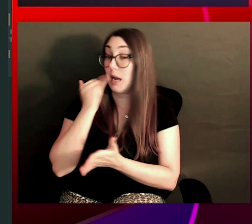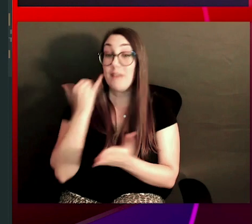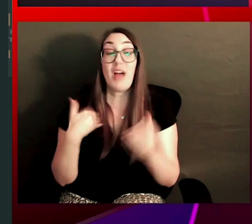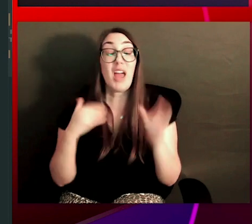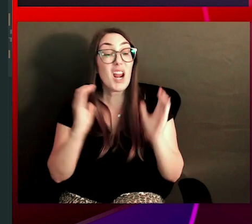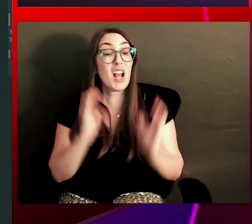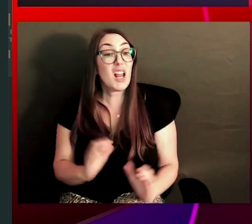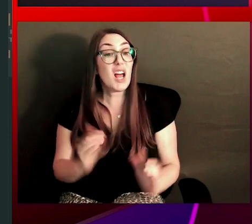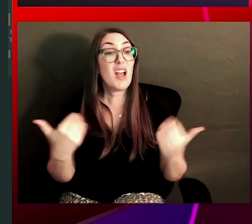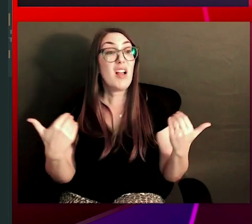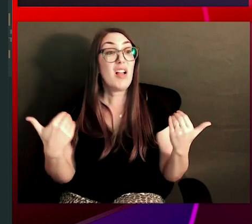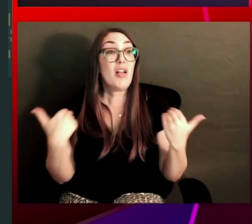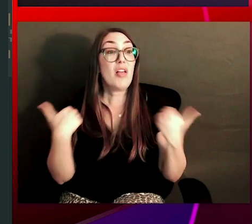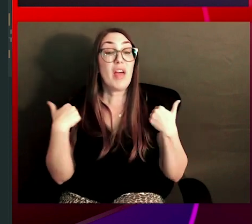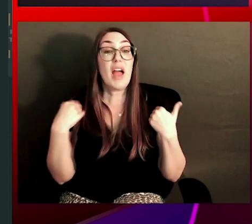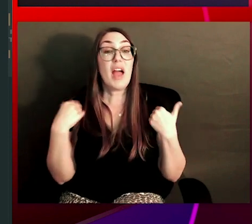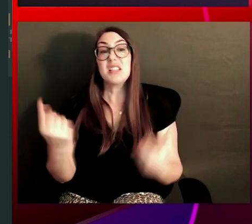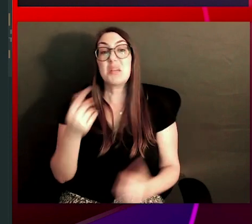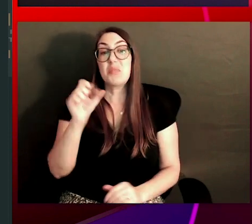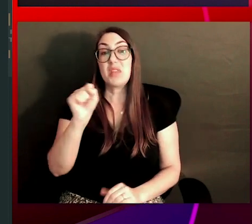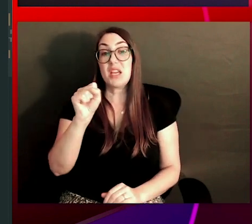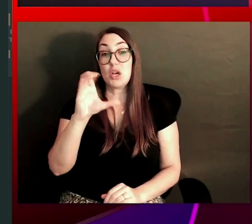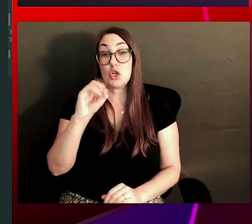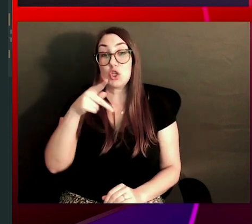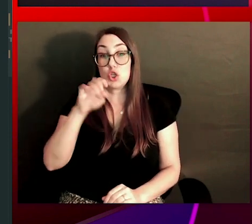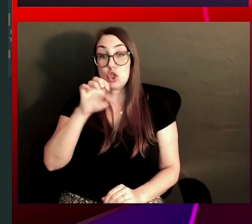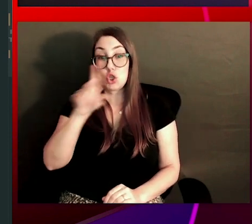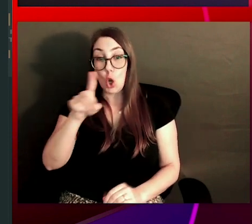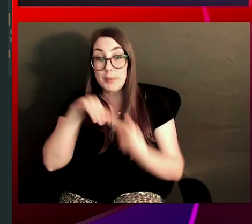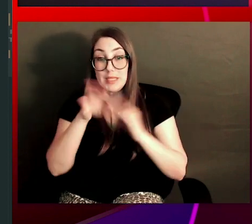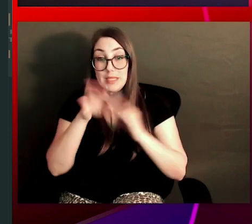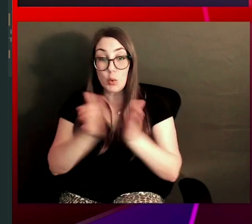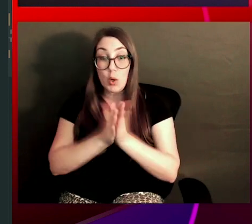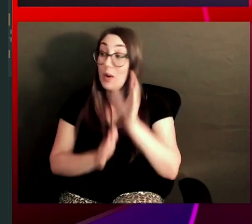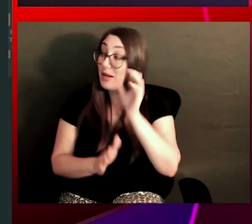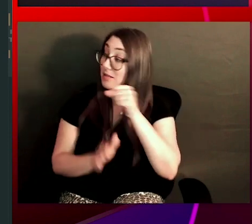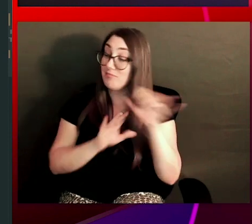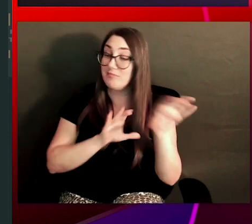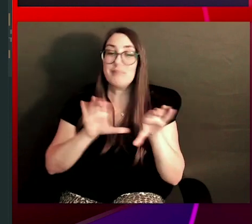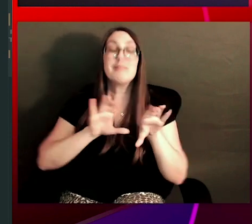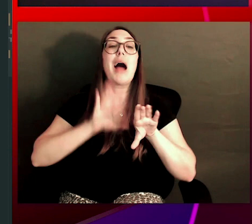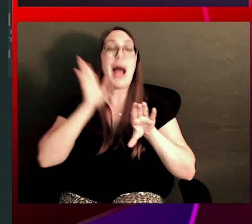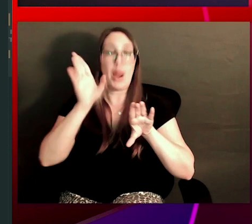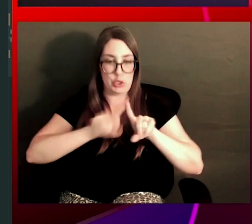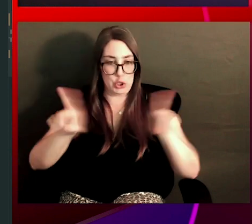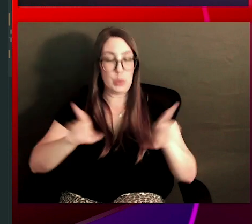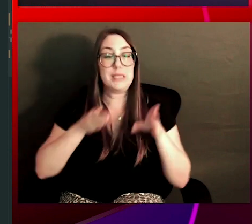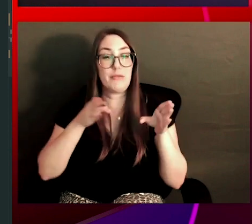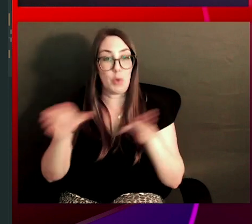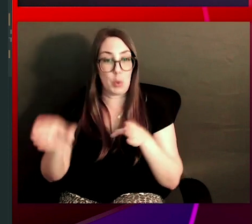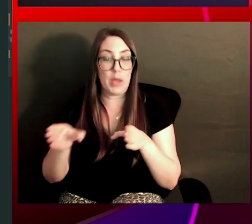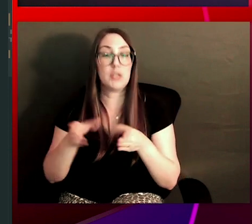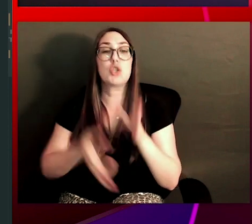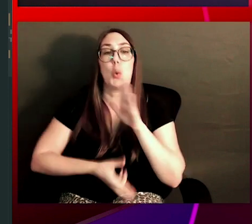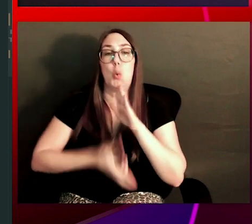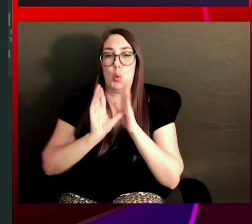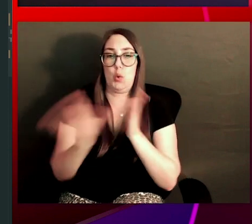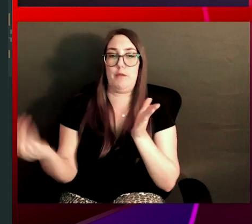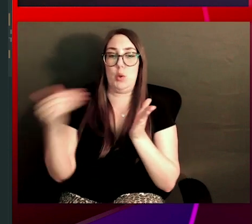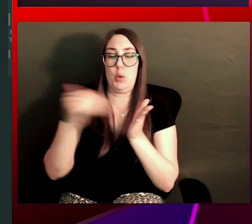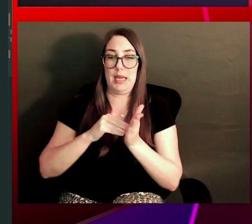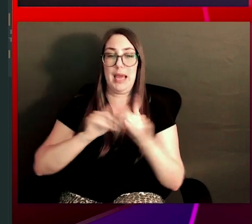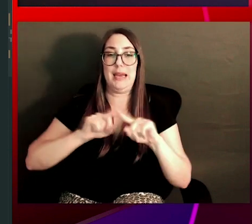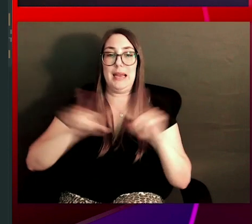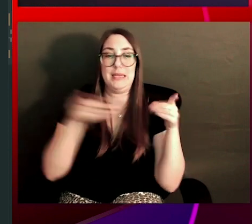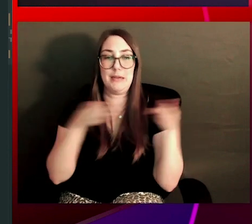it, needed to be scoped to the request. Yes. Right? I would do it a different way. So let's use that one instead. All right? So having gone through all that pain, we'll do it a different way. Right. The DI